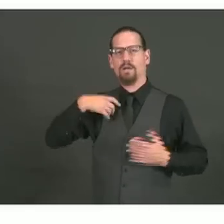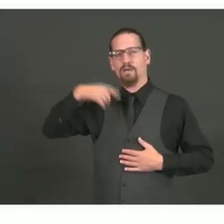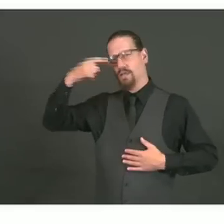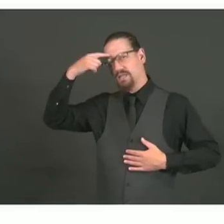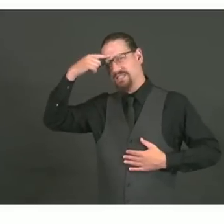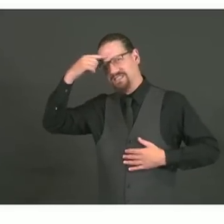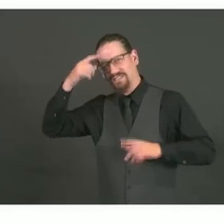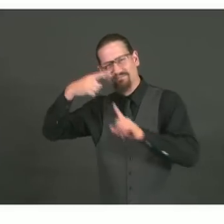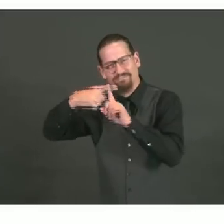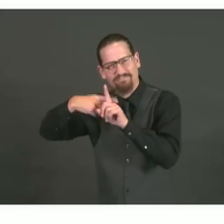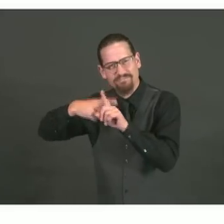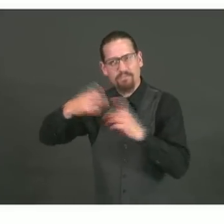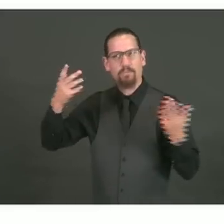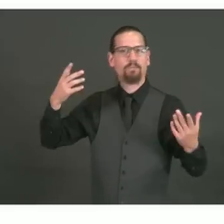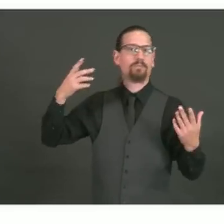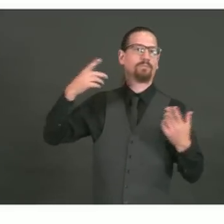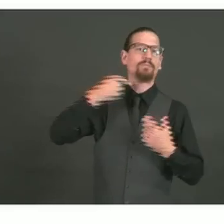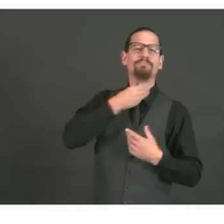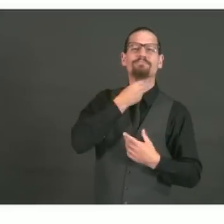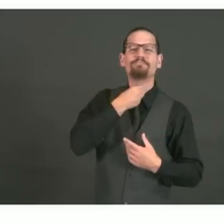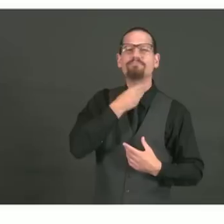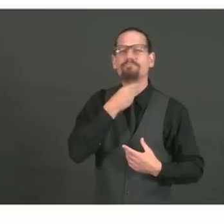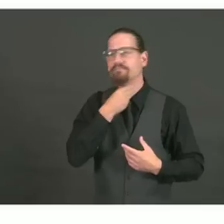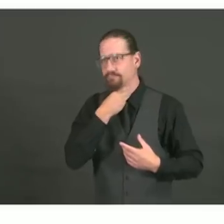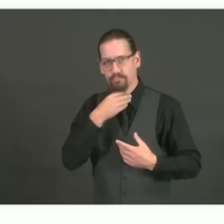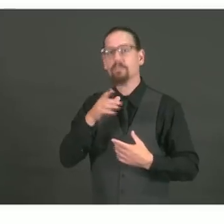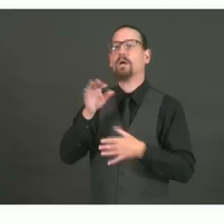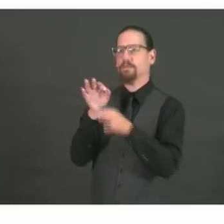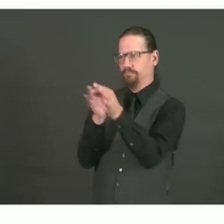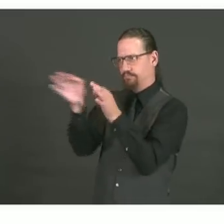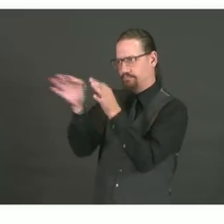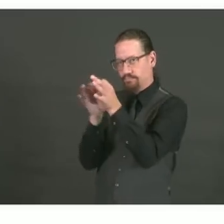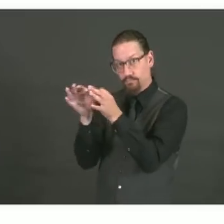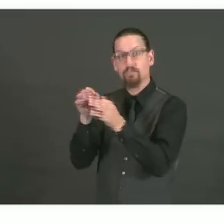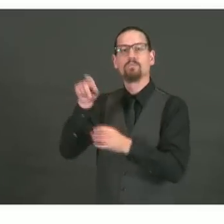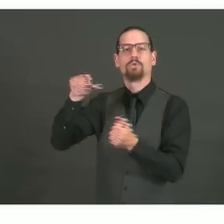to get tested, your doctor can schedule you a test